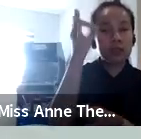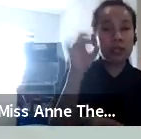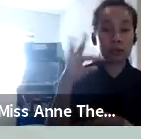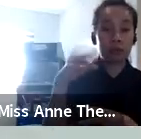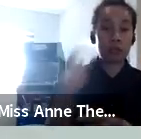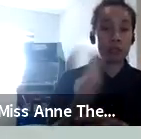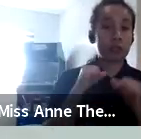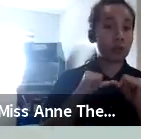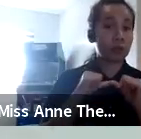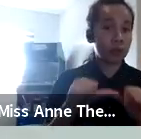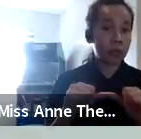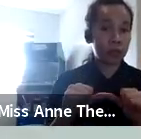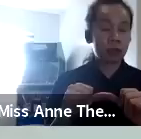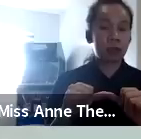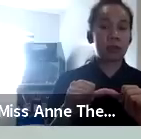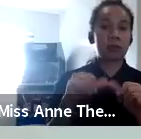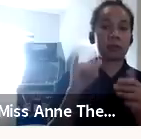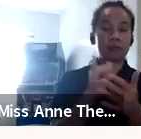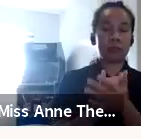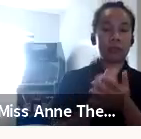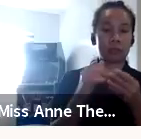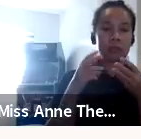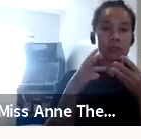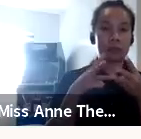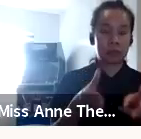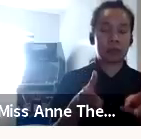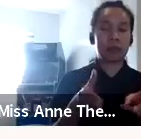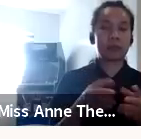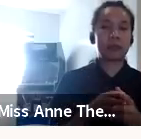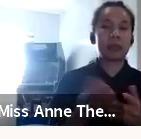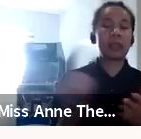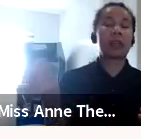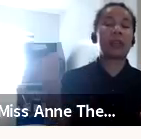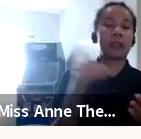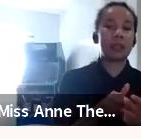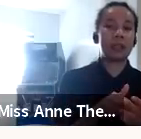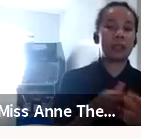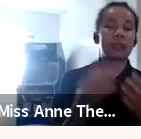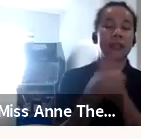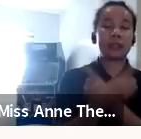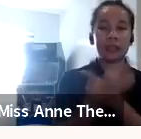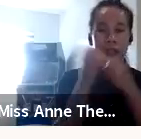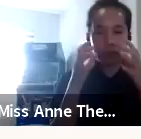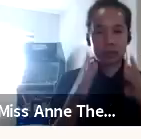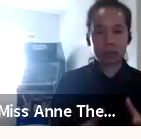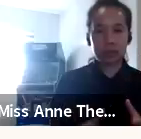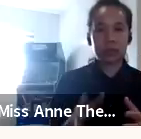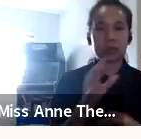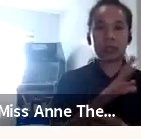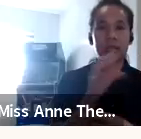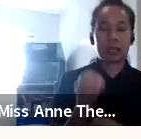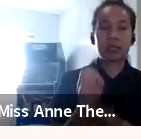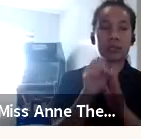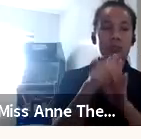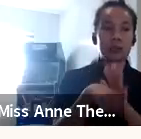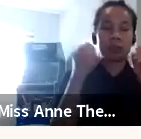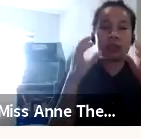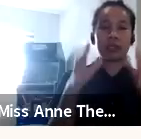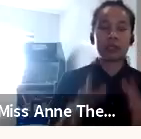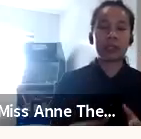forward, continuing this path. Again, dear teachers and soon to be